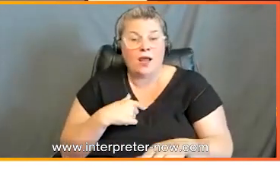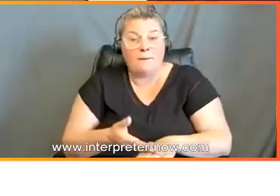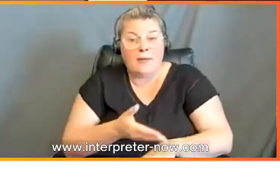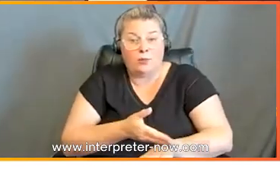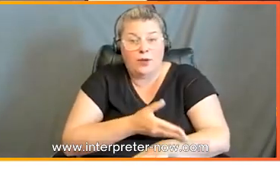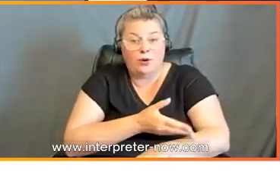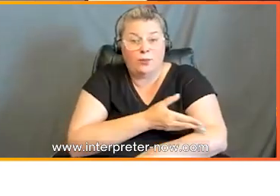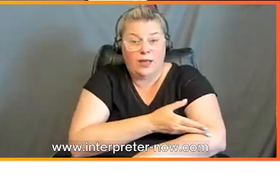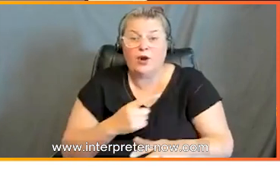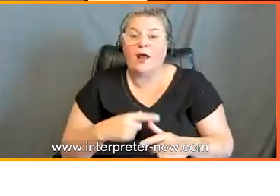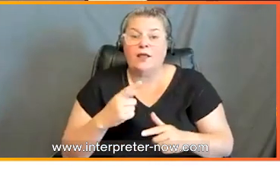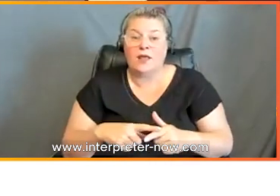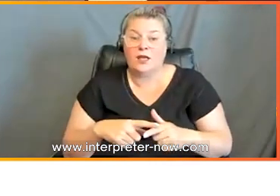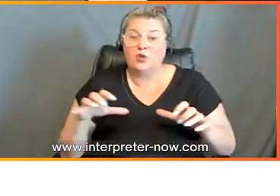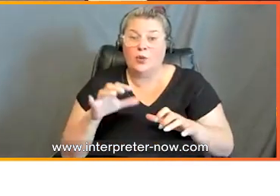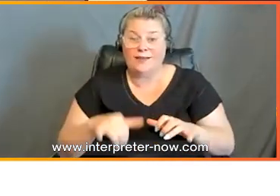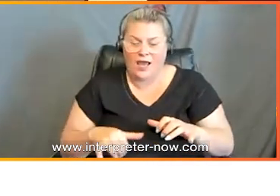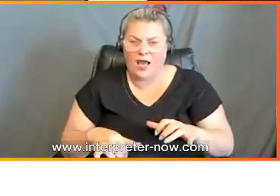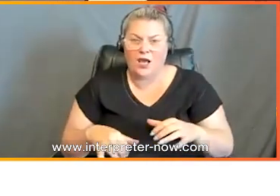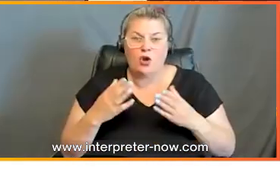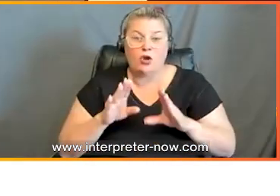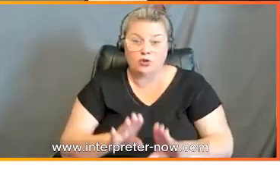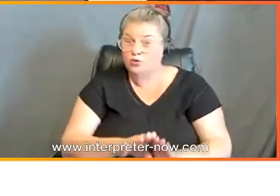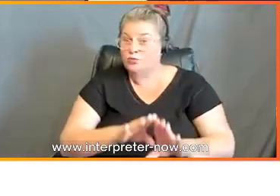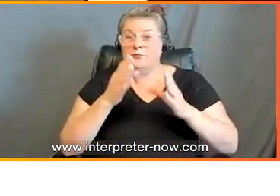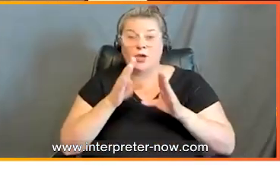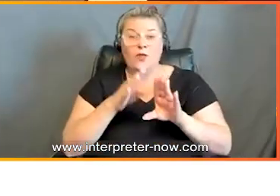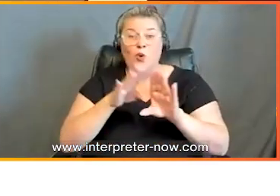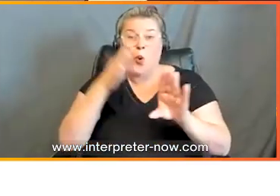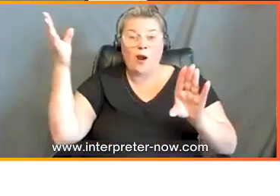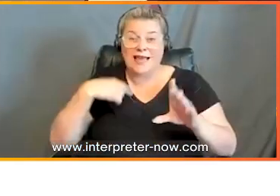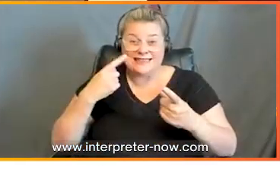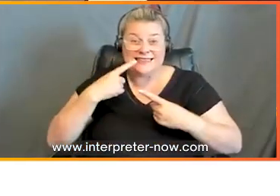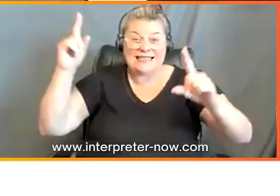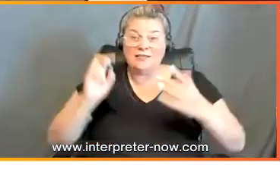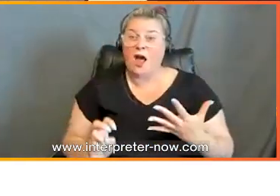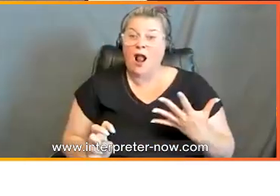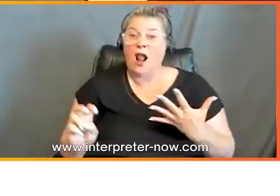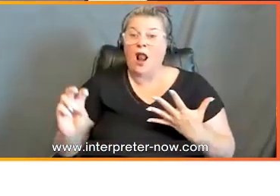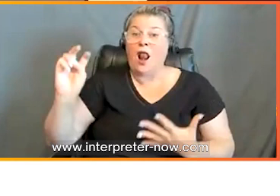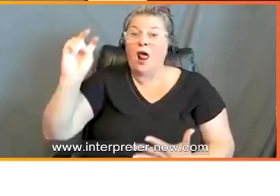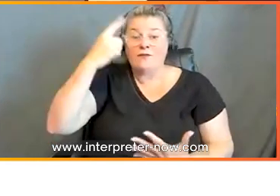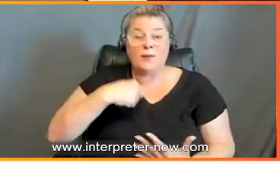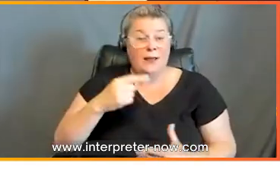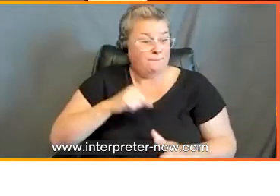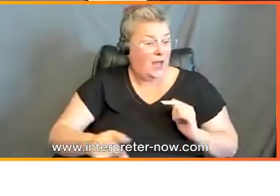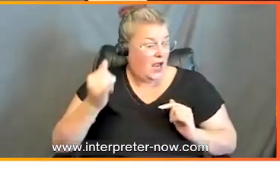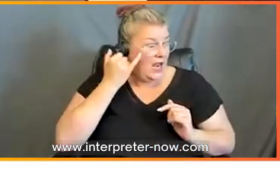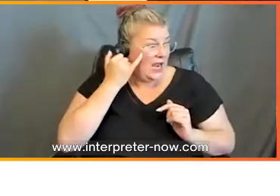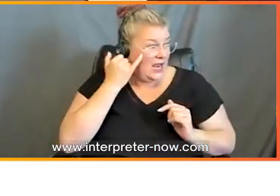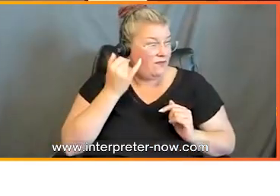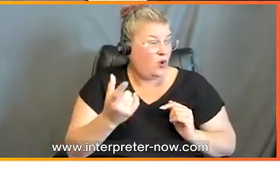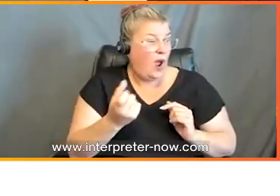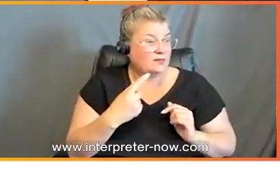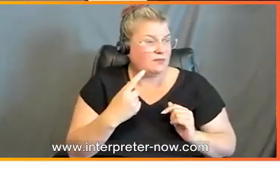course, in doing this, the doors to success opened for me. And I did become very successful. But if you had asked me by the time I hit my